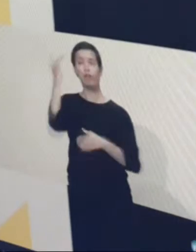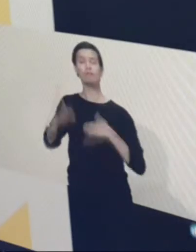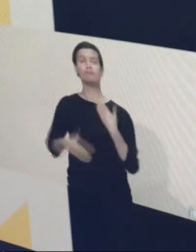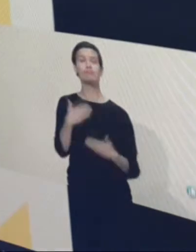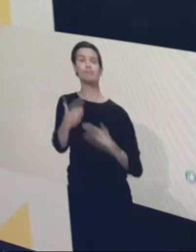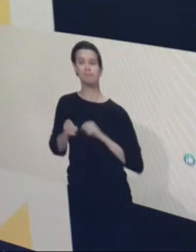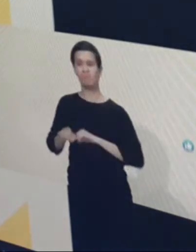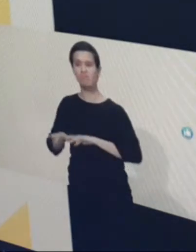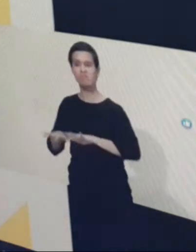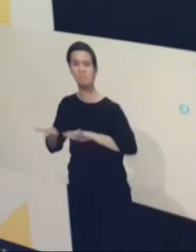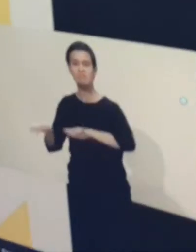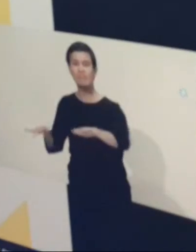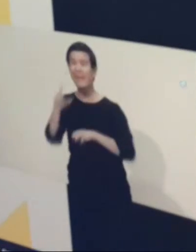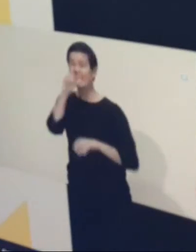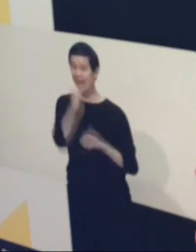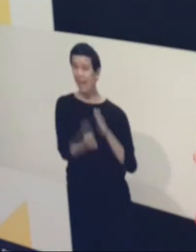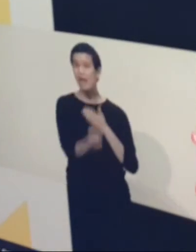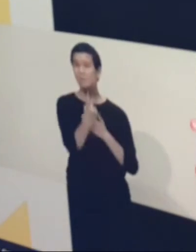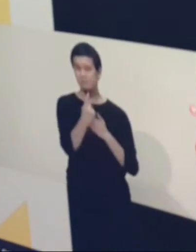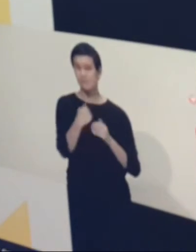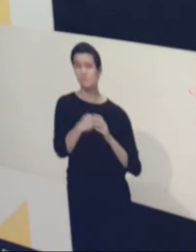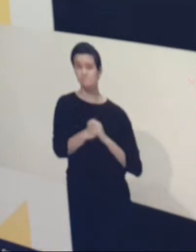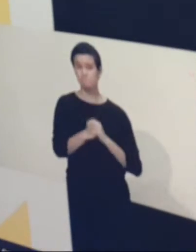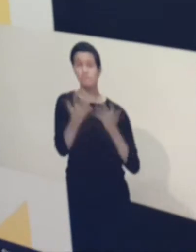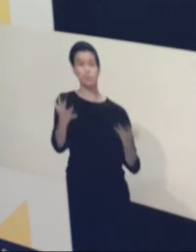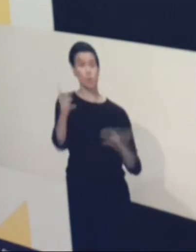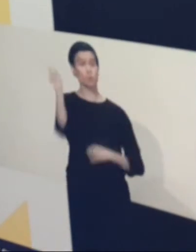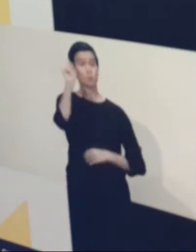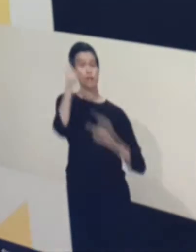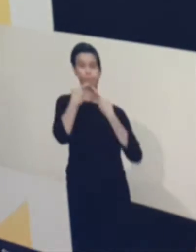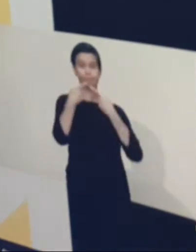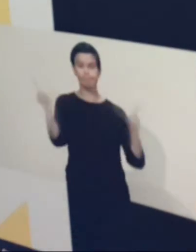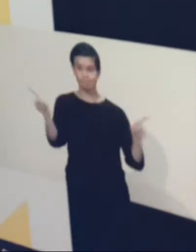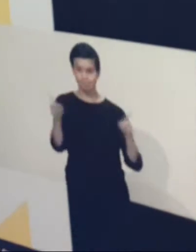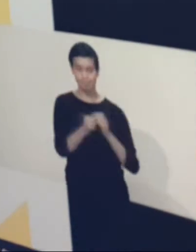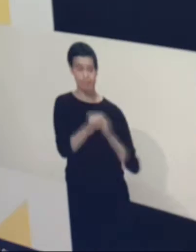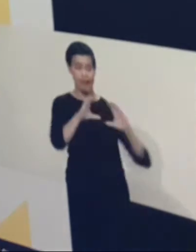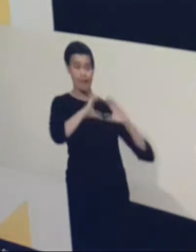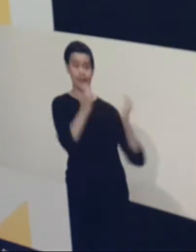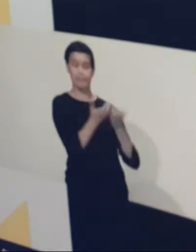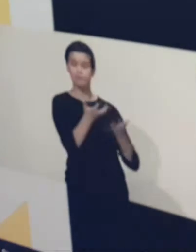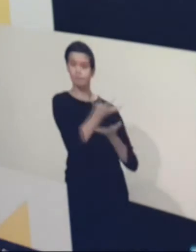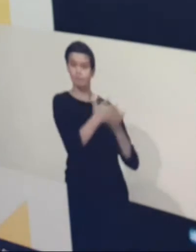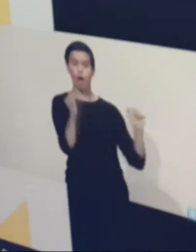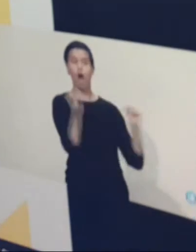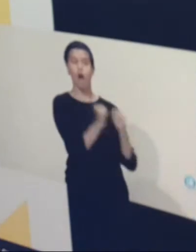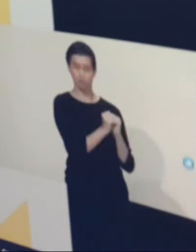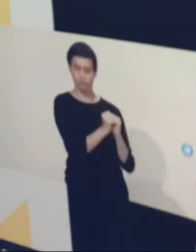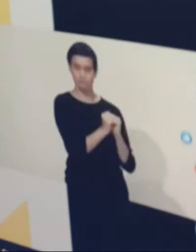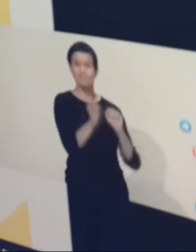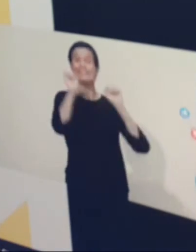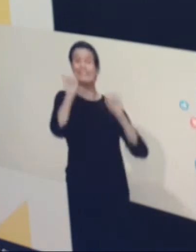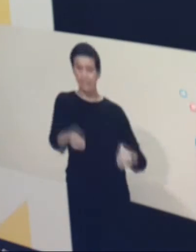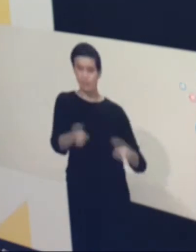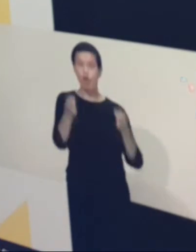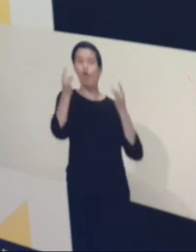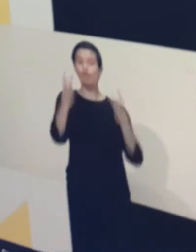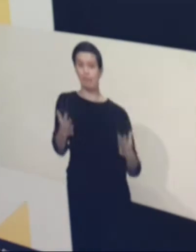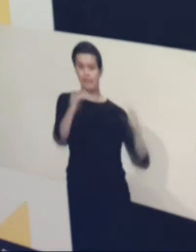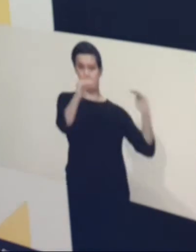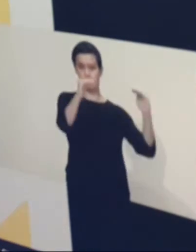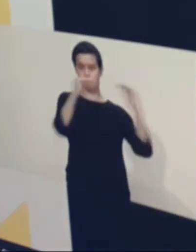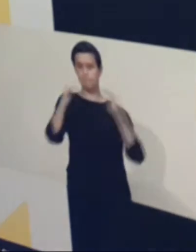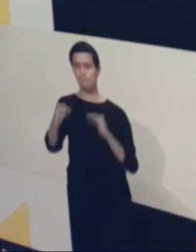So, today, I am announcing that Cabinet agrees we are ready to move into level